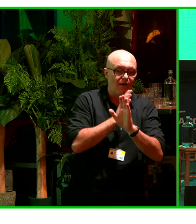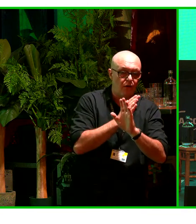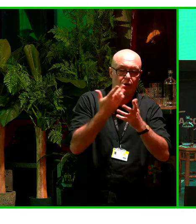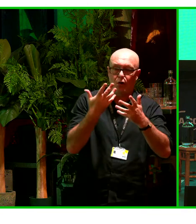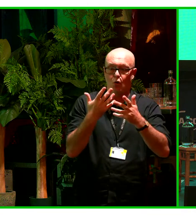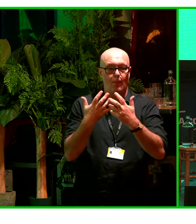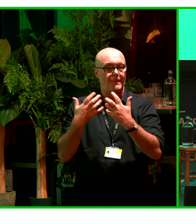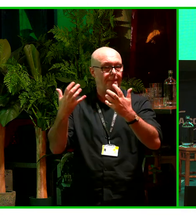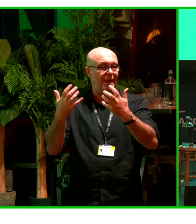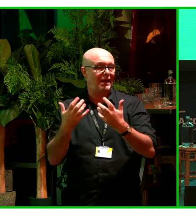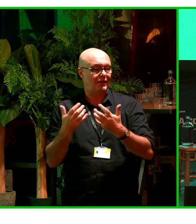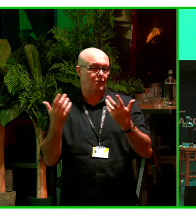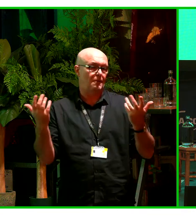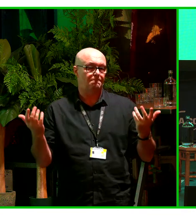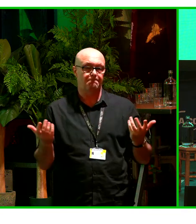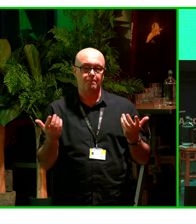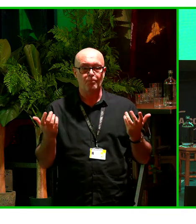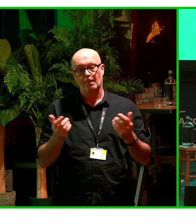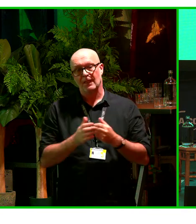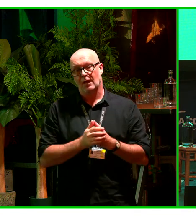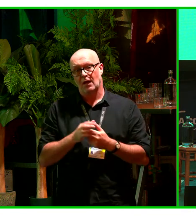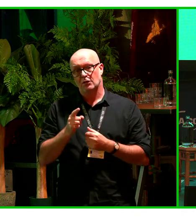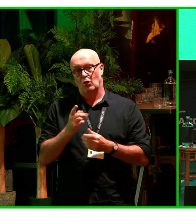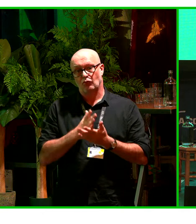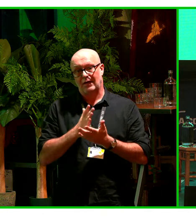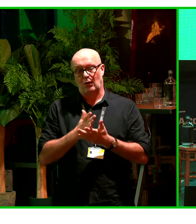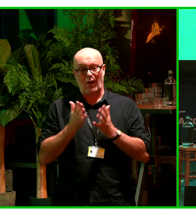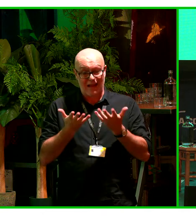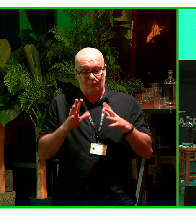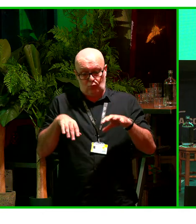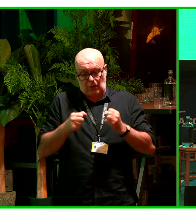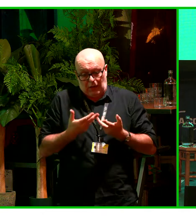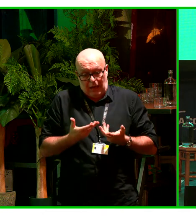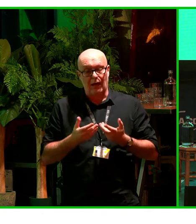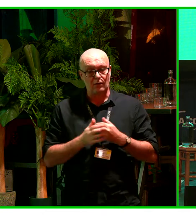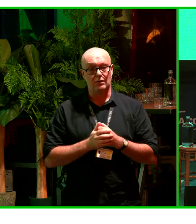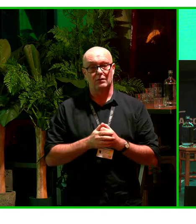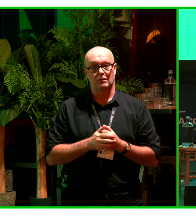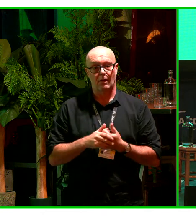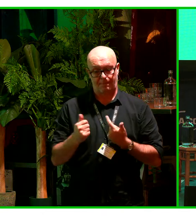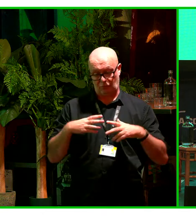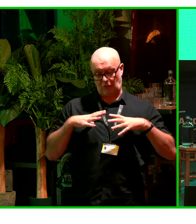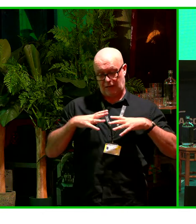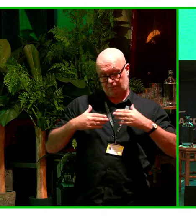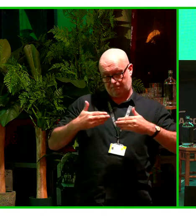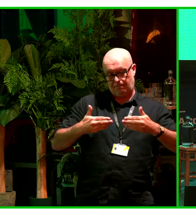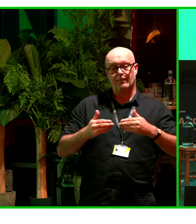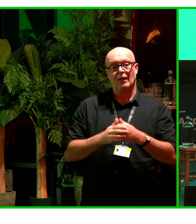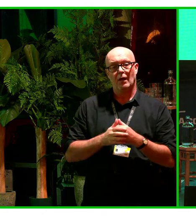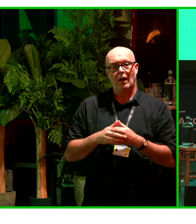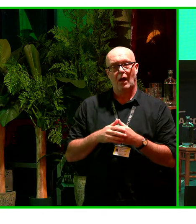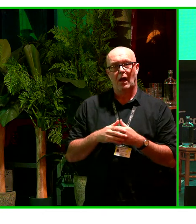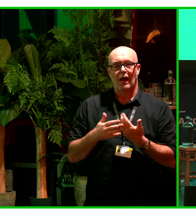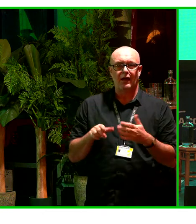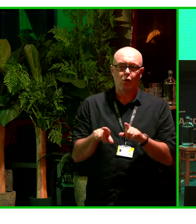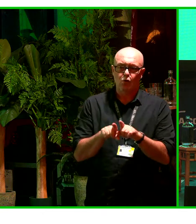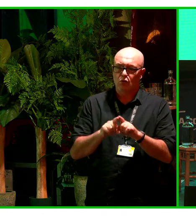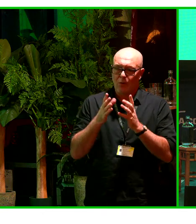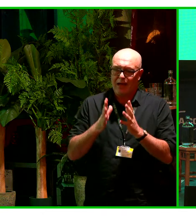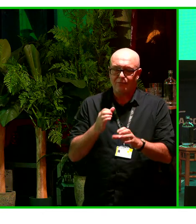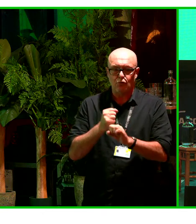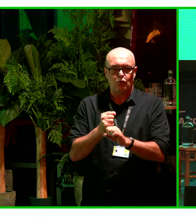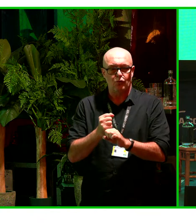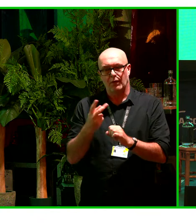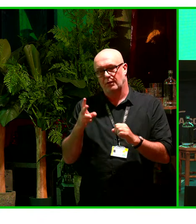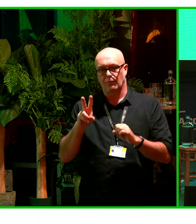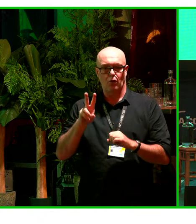a private landlord. So we've got to start doing this now. And we've got to do some of the no regrets things at the